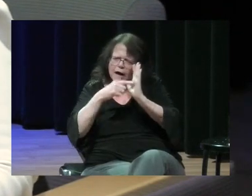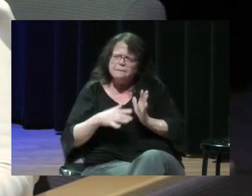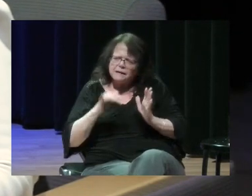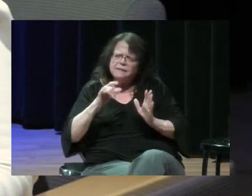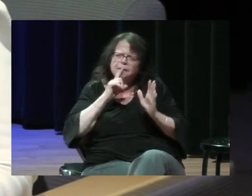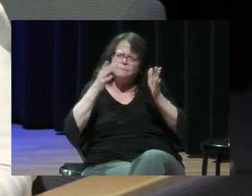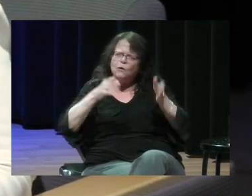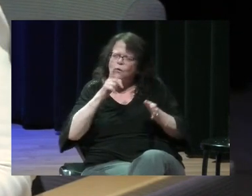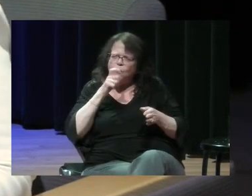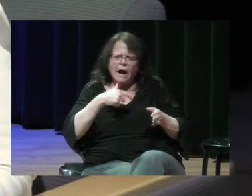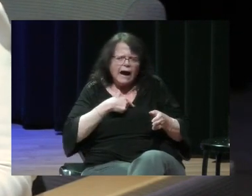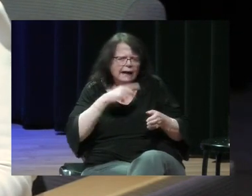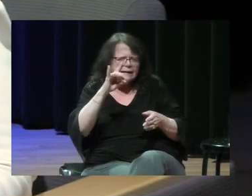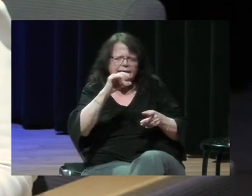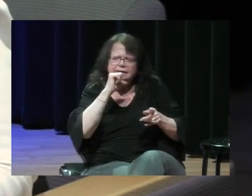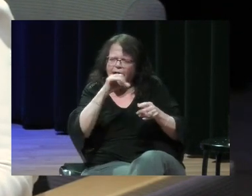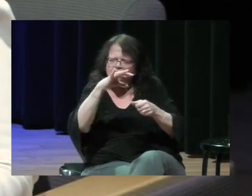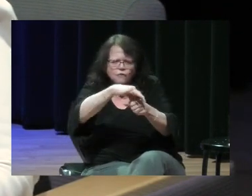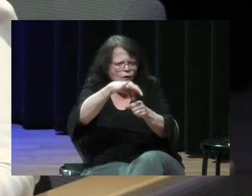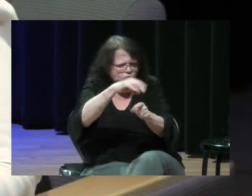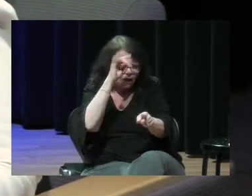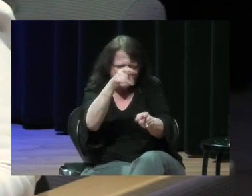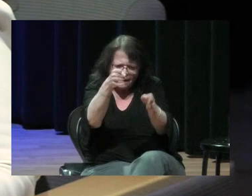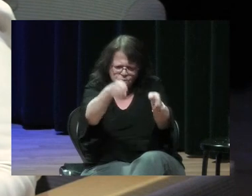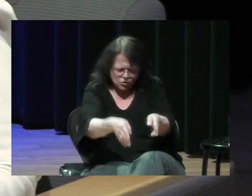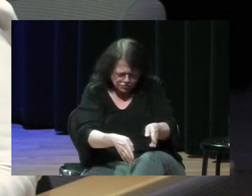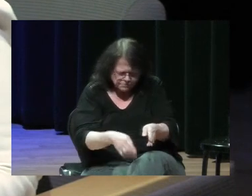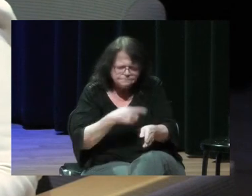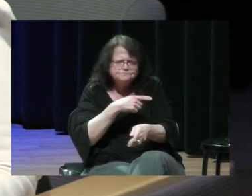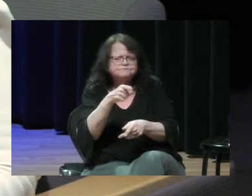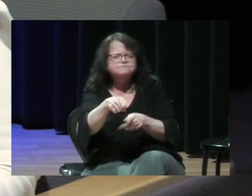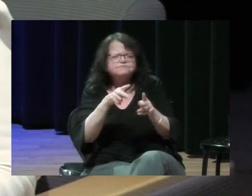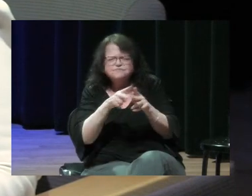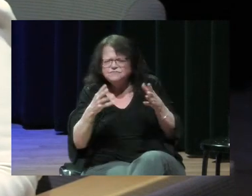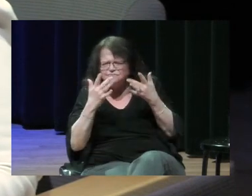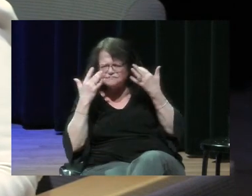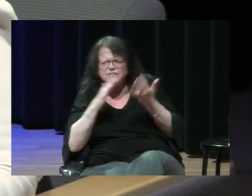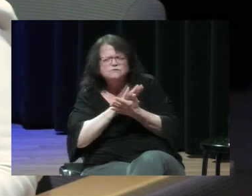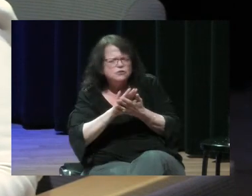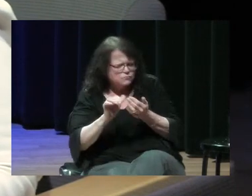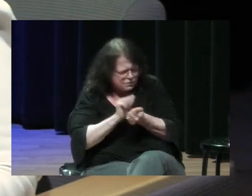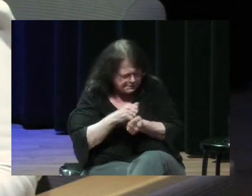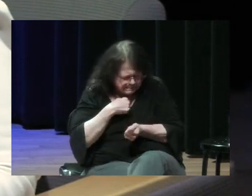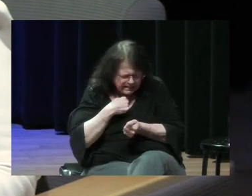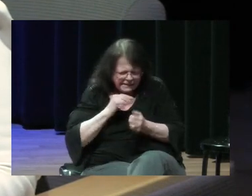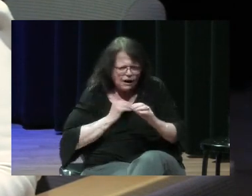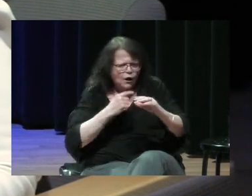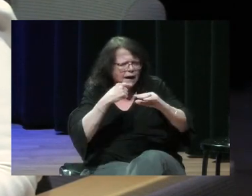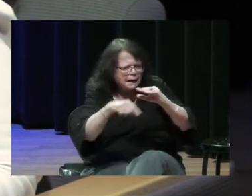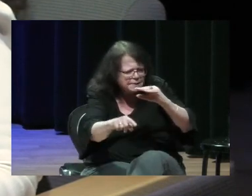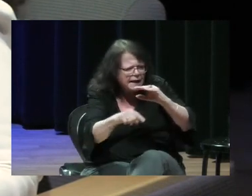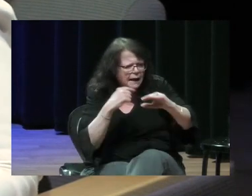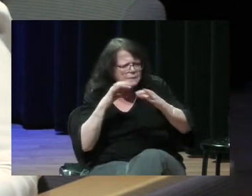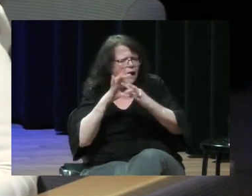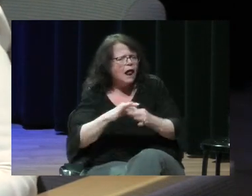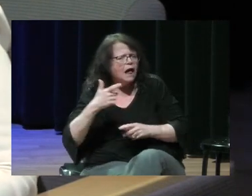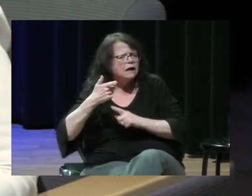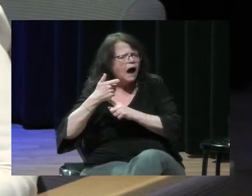person that I did not vote for. And as gracious as she has been with me in our email exchanges about gun violence, I